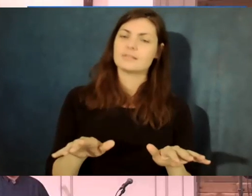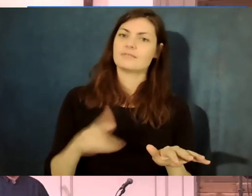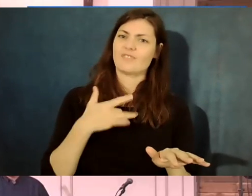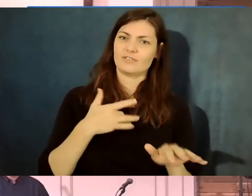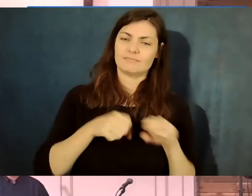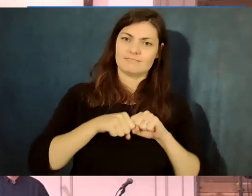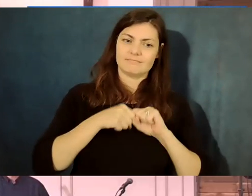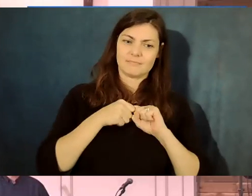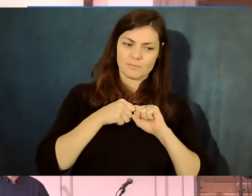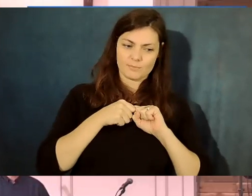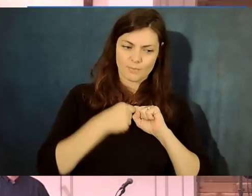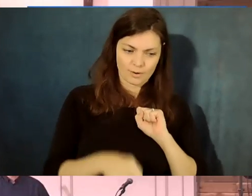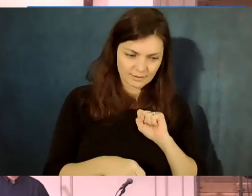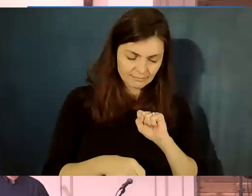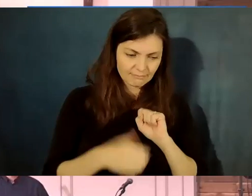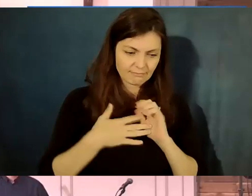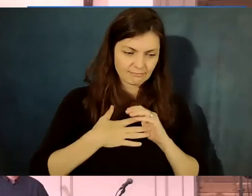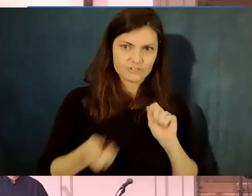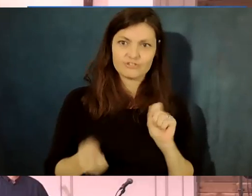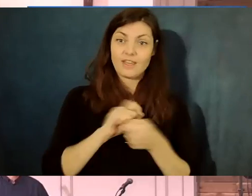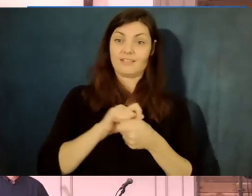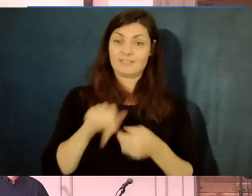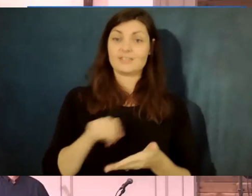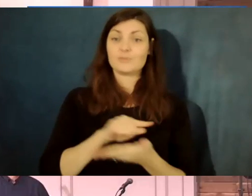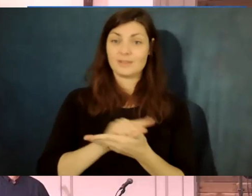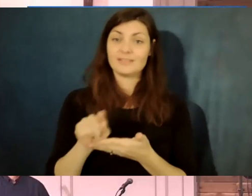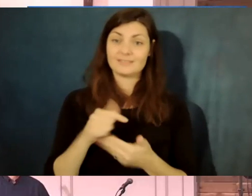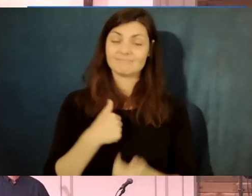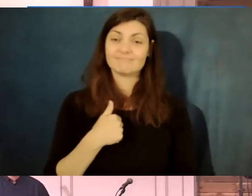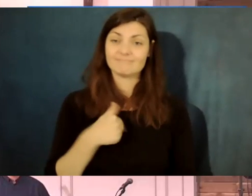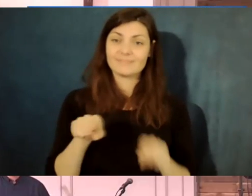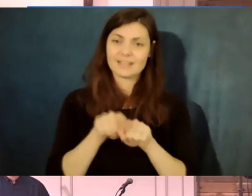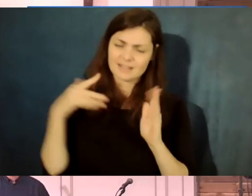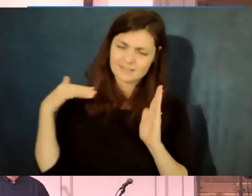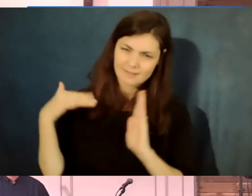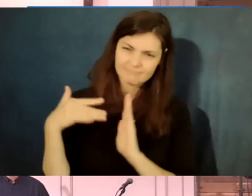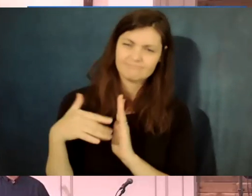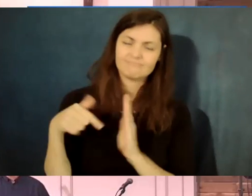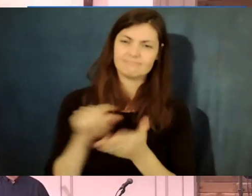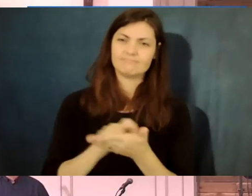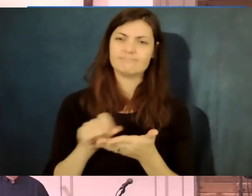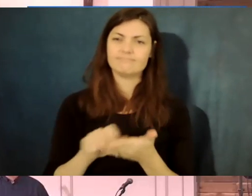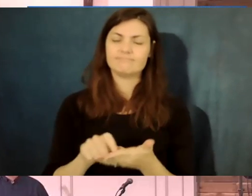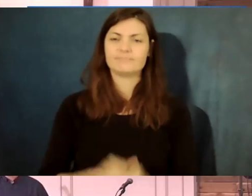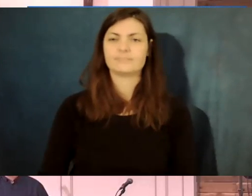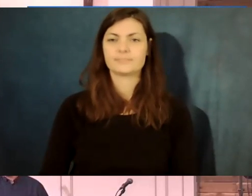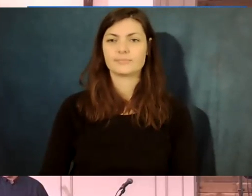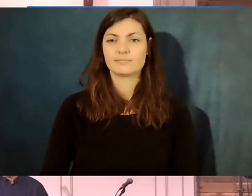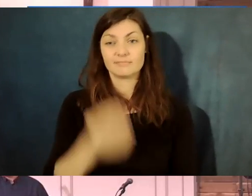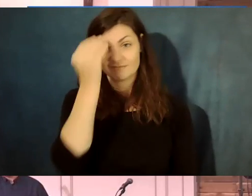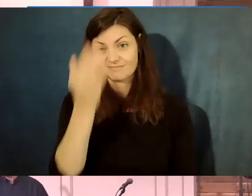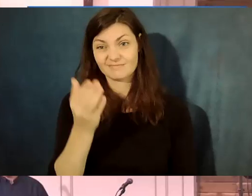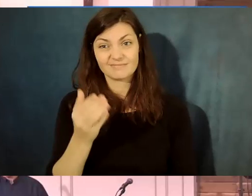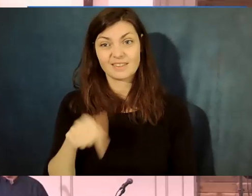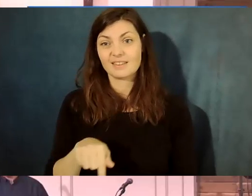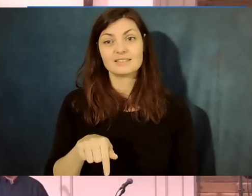broken in some ways, and changed this week as I studied through this passage. I will tell you, it is something that I don't